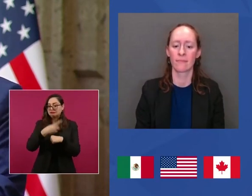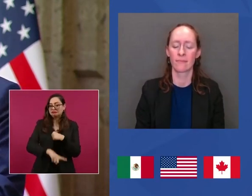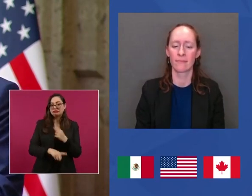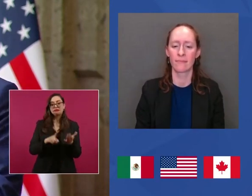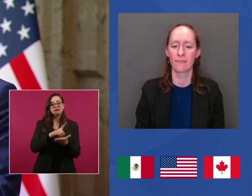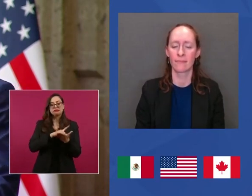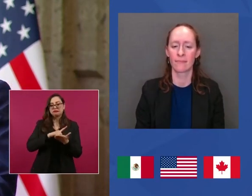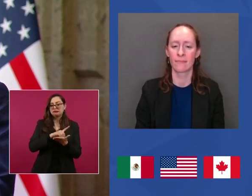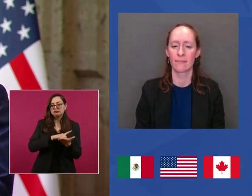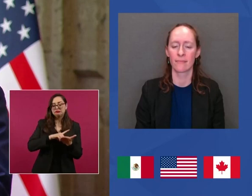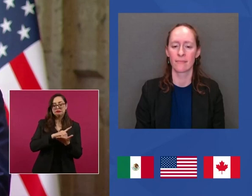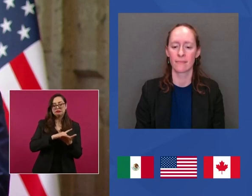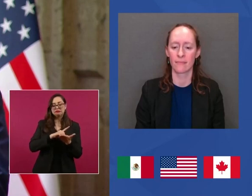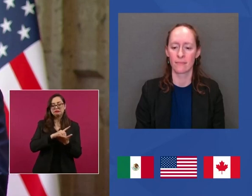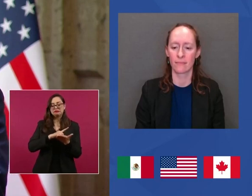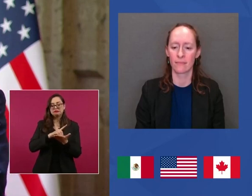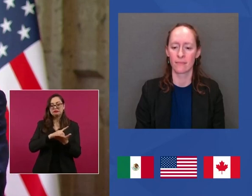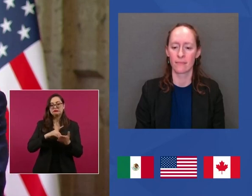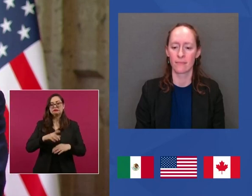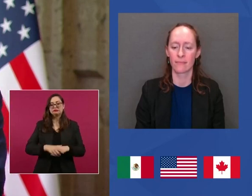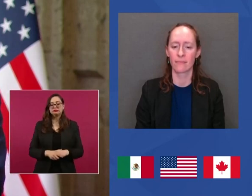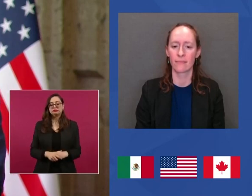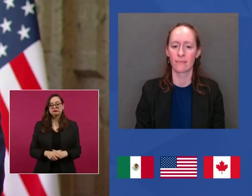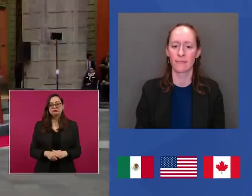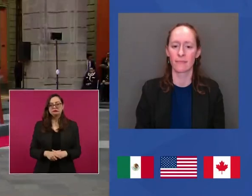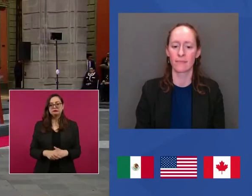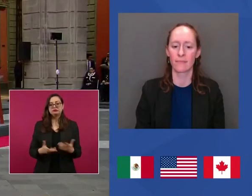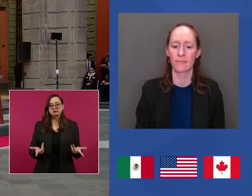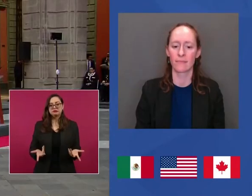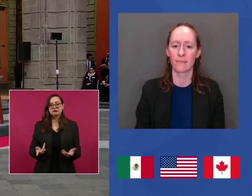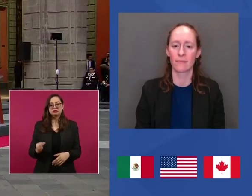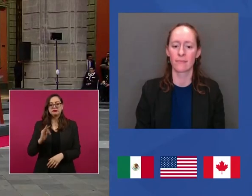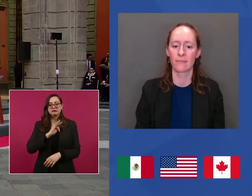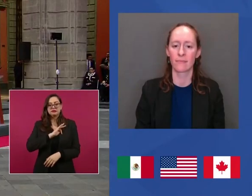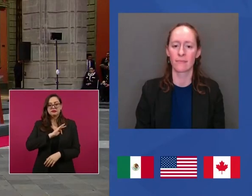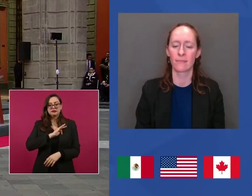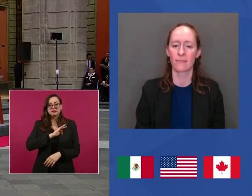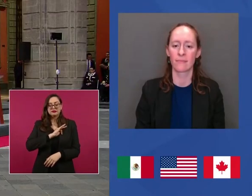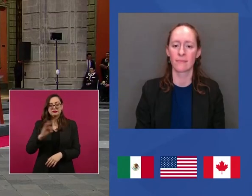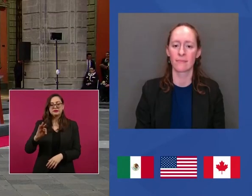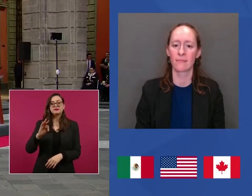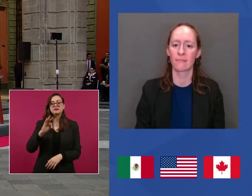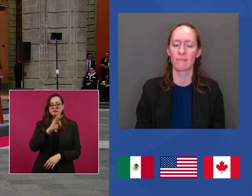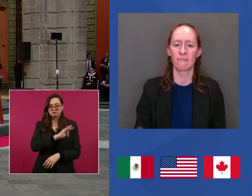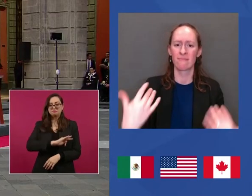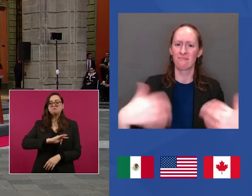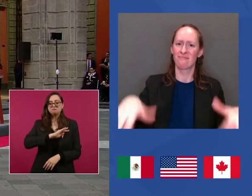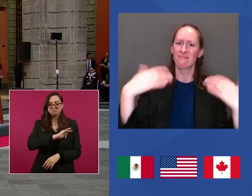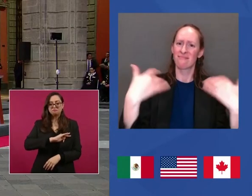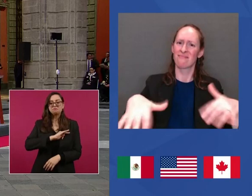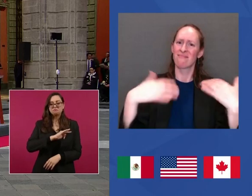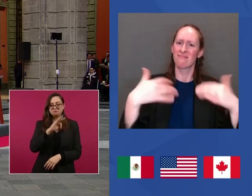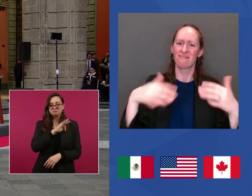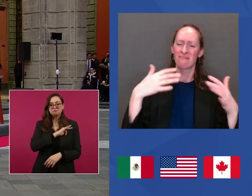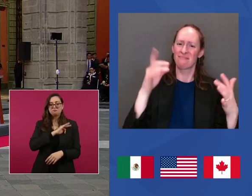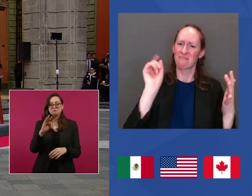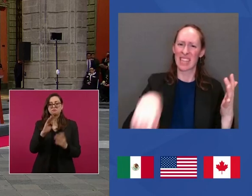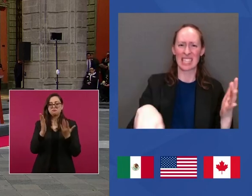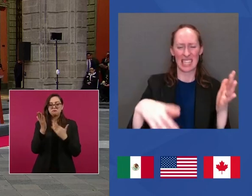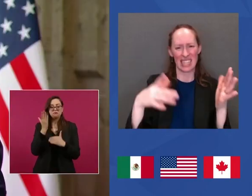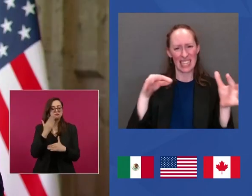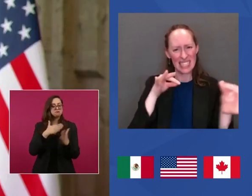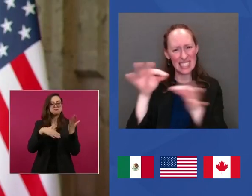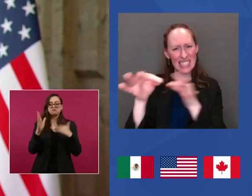on this, on how bad drugs can be for people's health, and that people can be successful and they can be happy